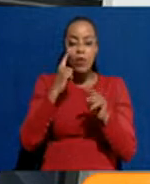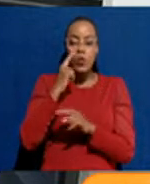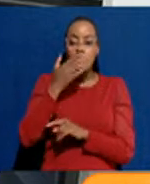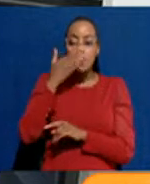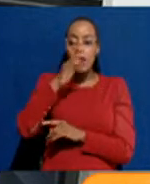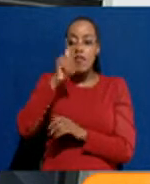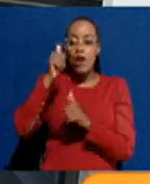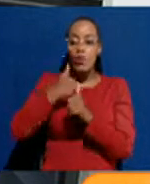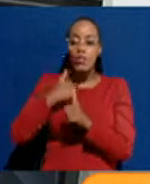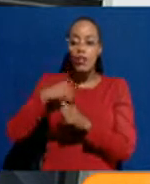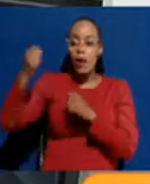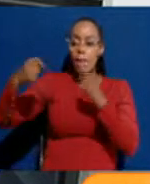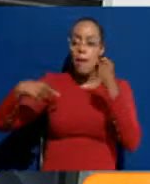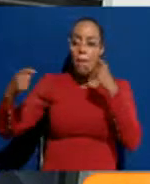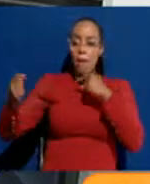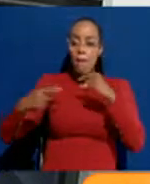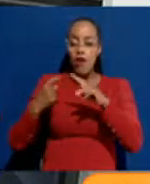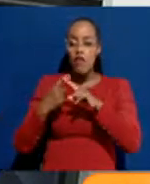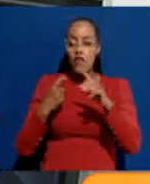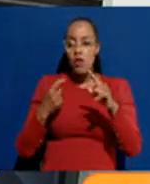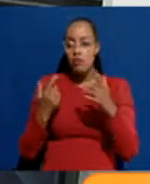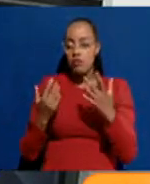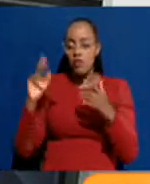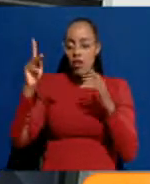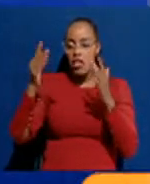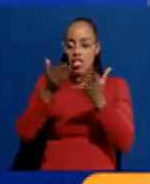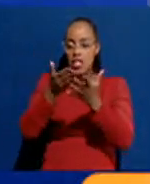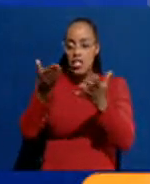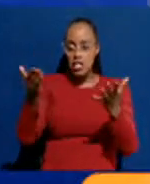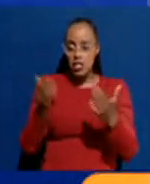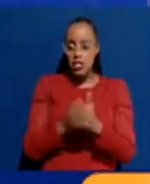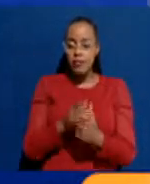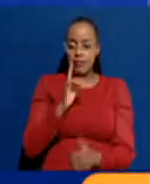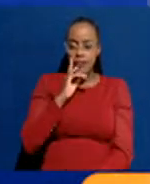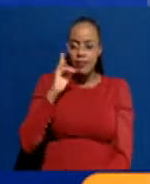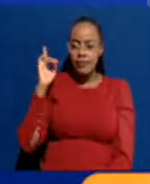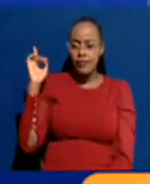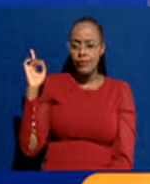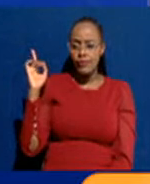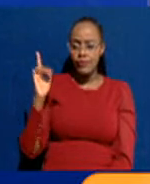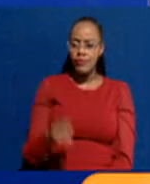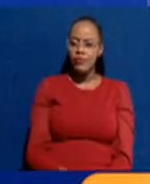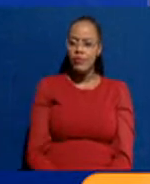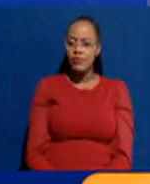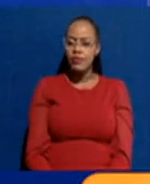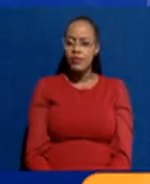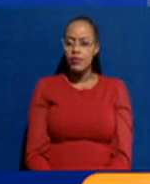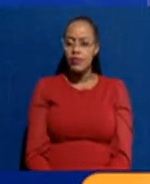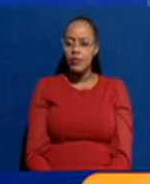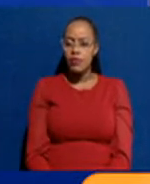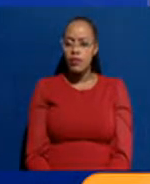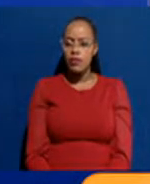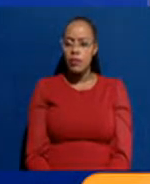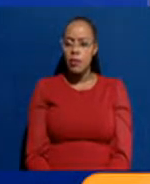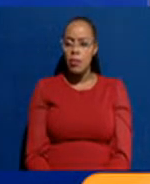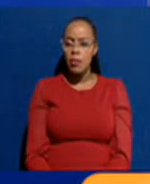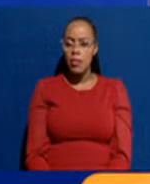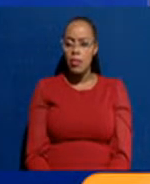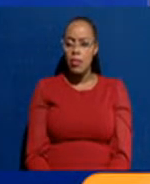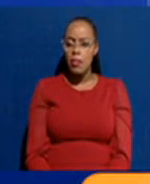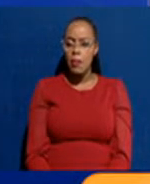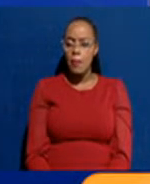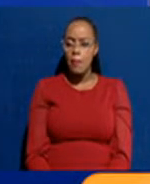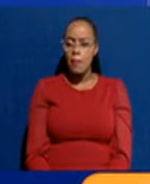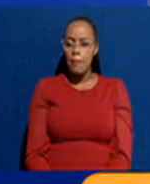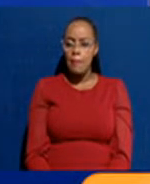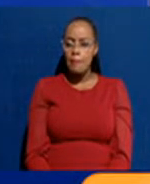feedback that has also been coming from Kenyans. Brio, Kenya, you're saying that is the